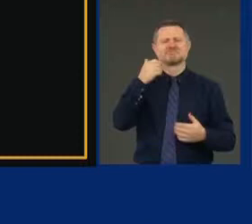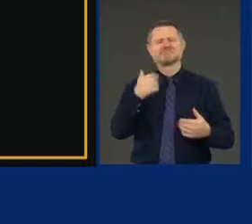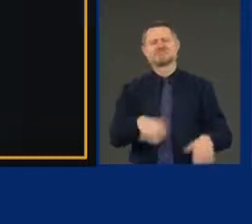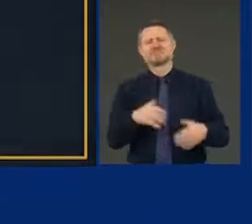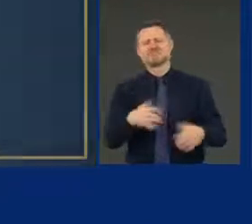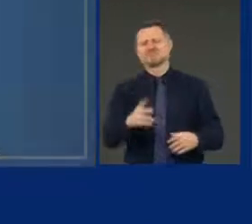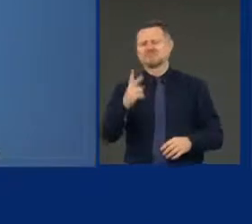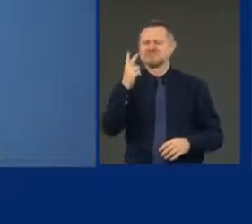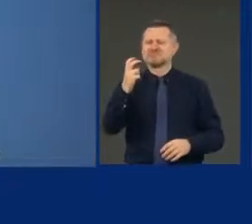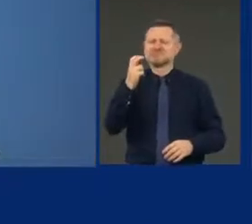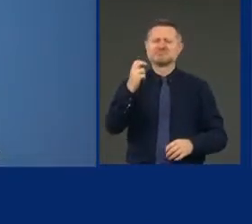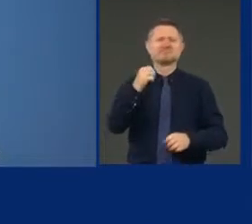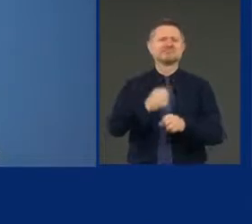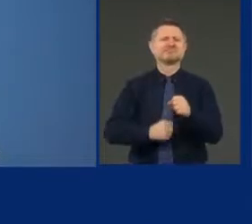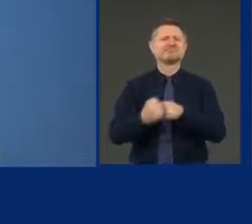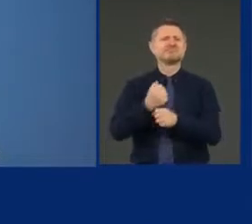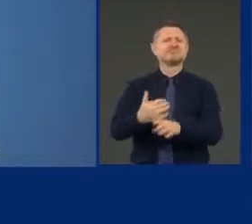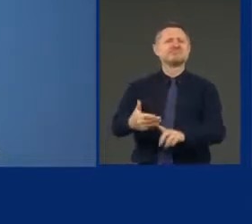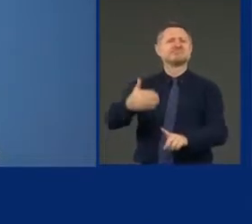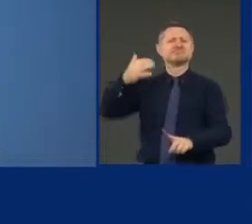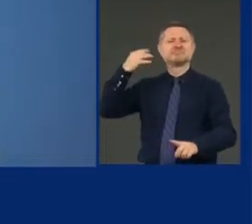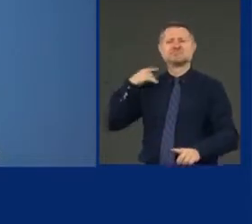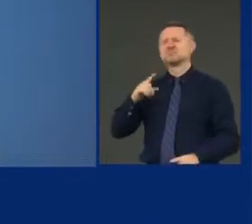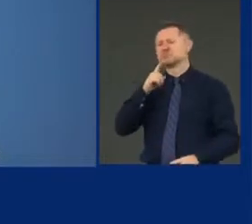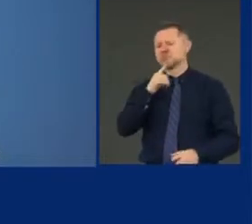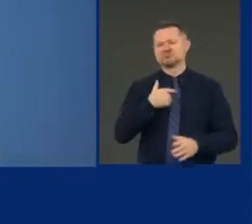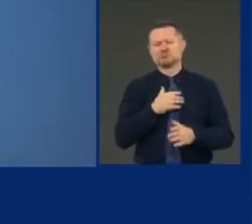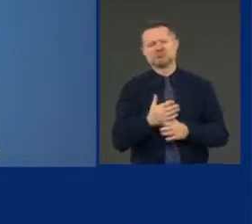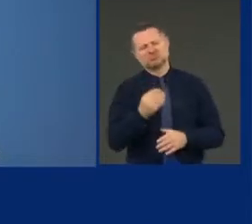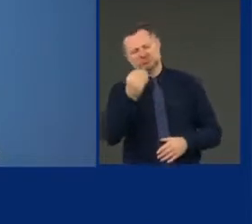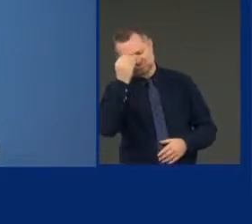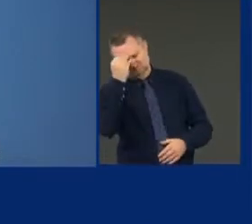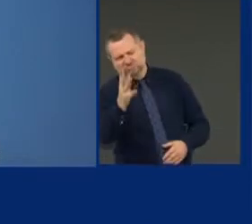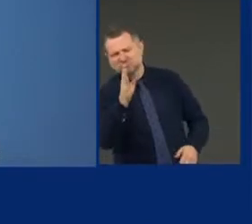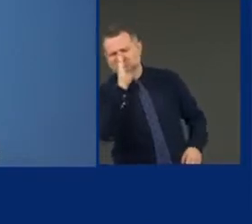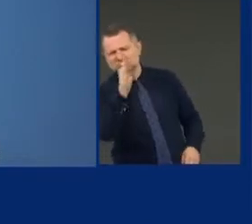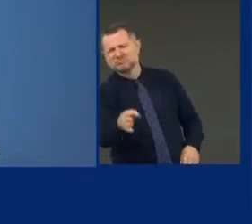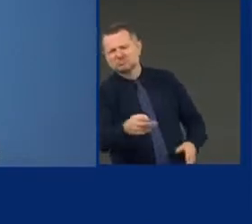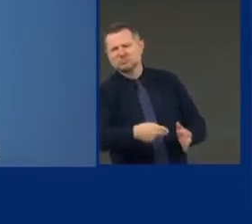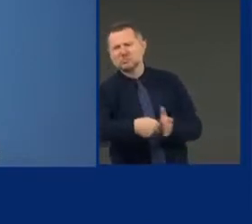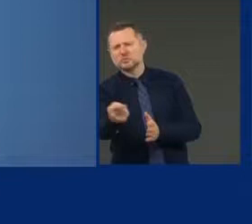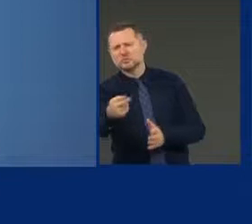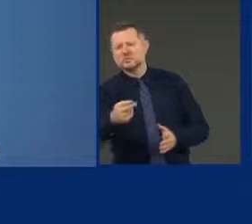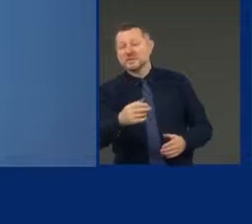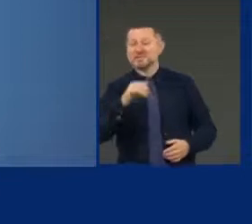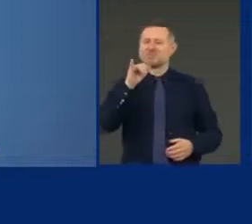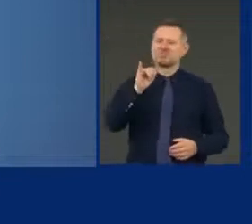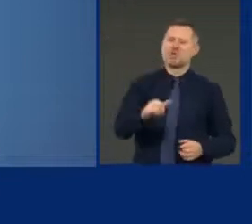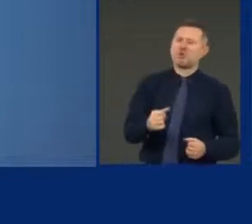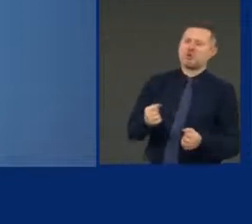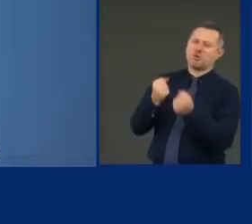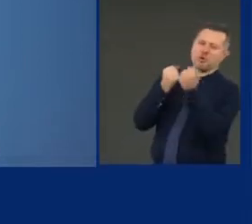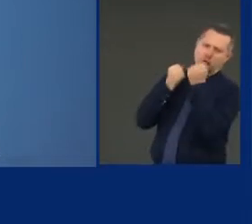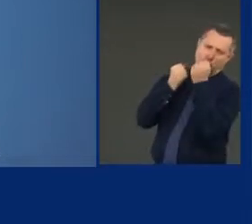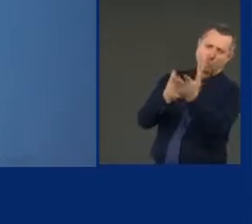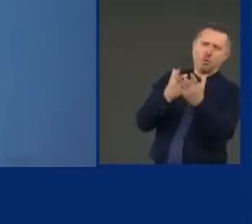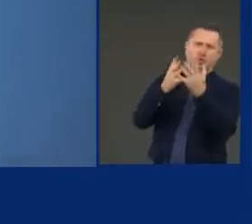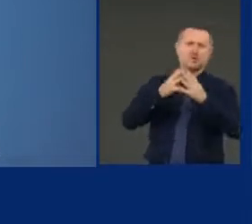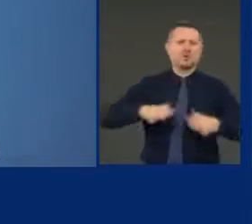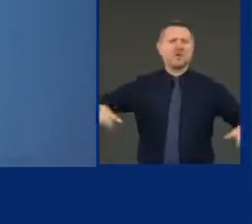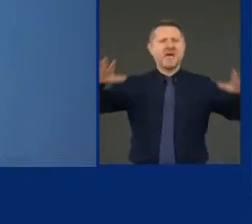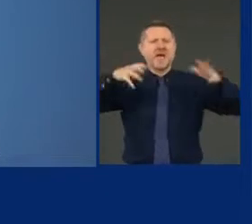the honest truth, and that's what's behind this anger and frustration. And I